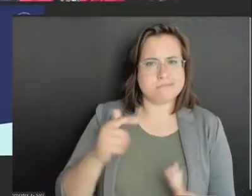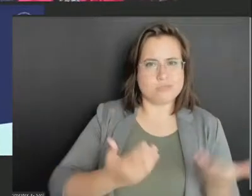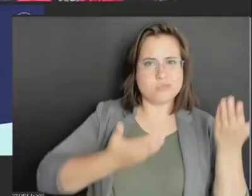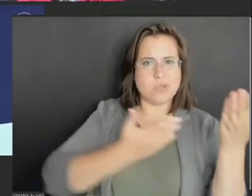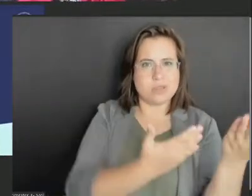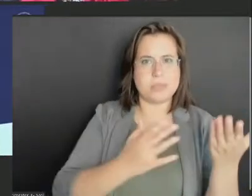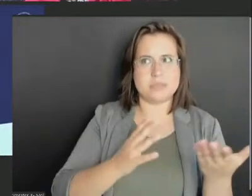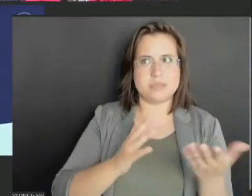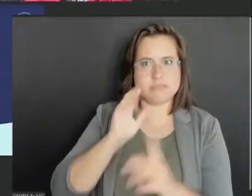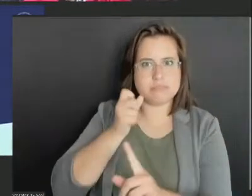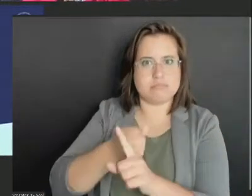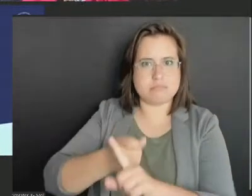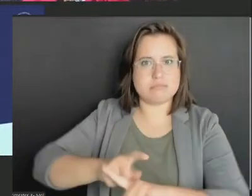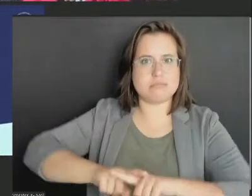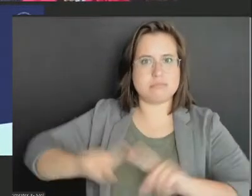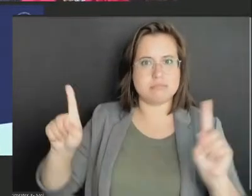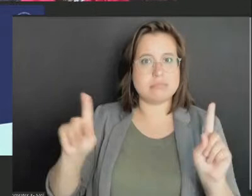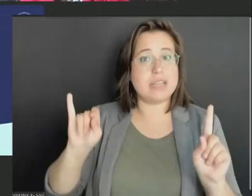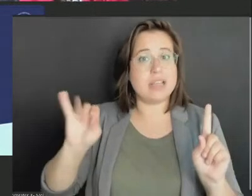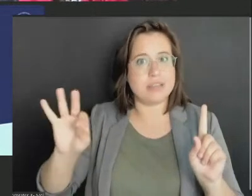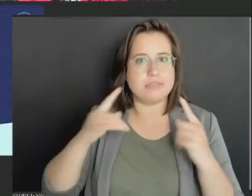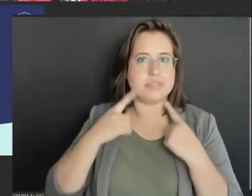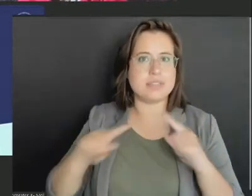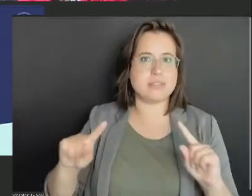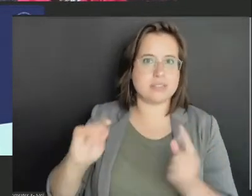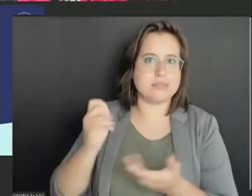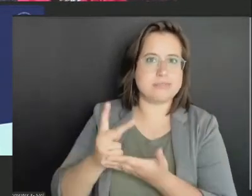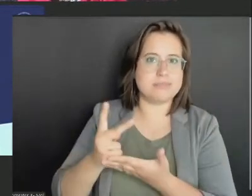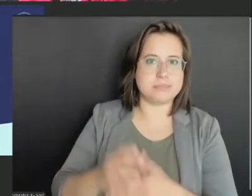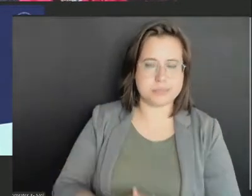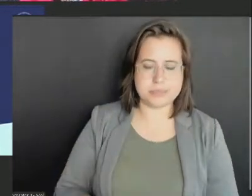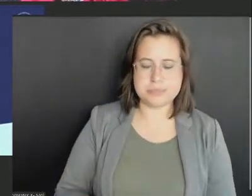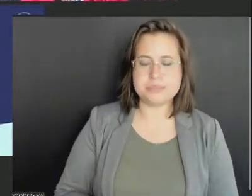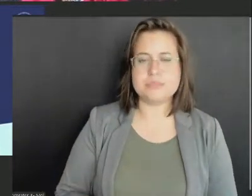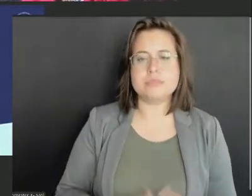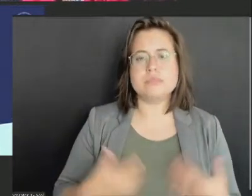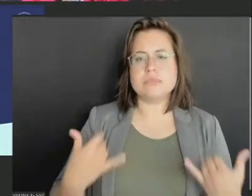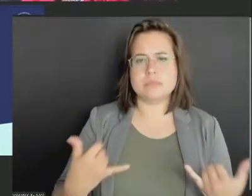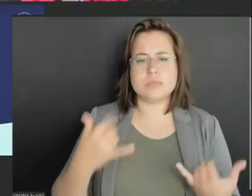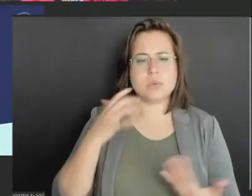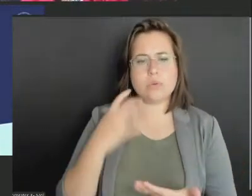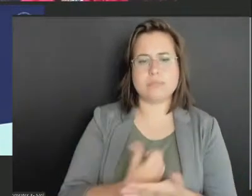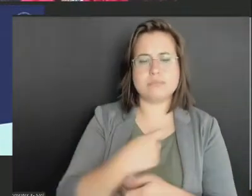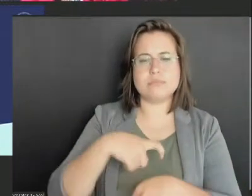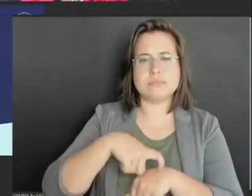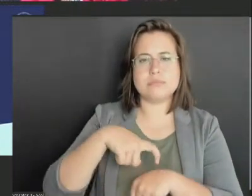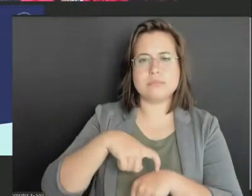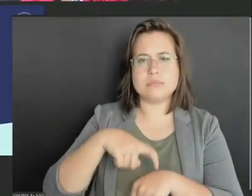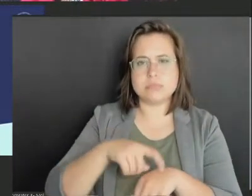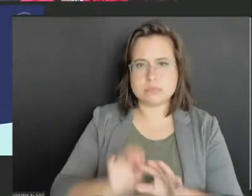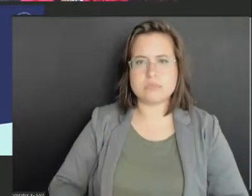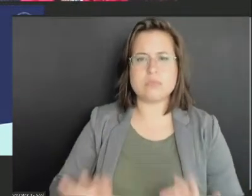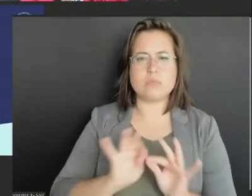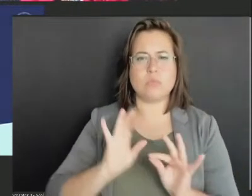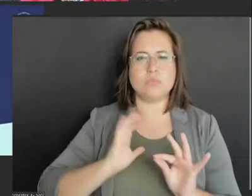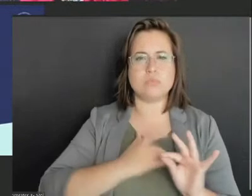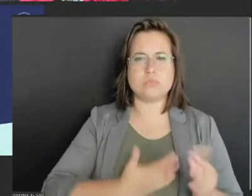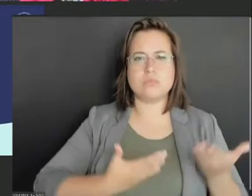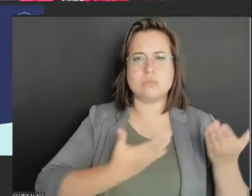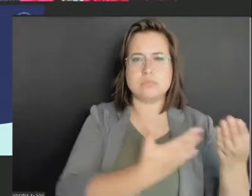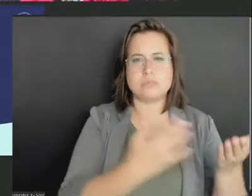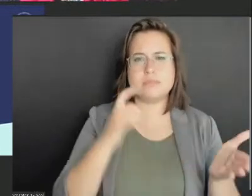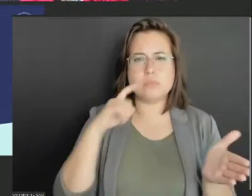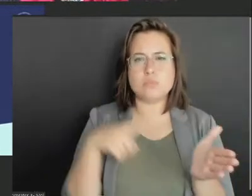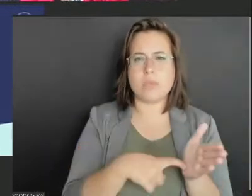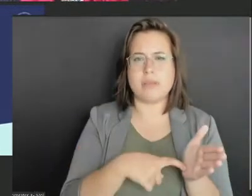truly make a change if enacted. I want to take some time to emphasize the importance of our recommendations to recognize